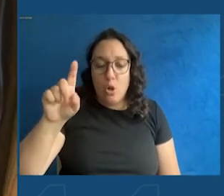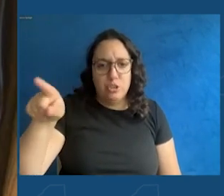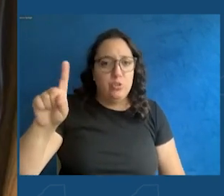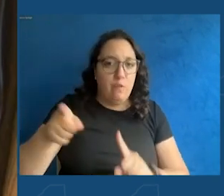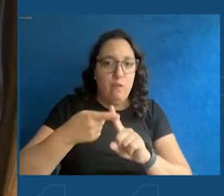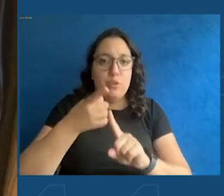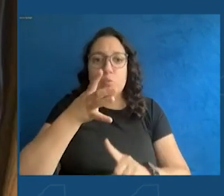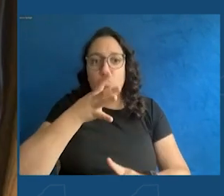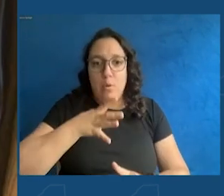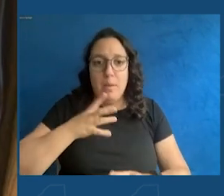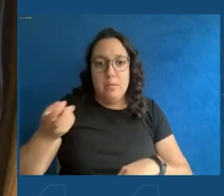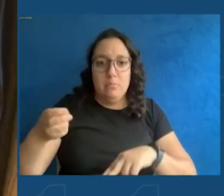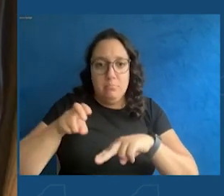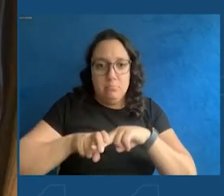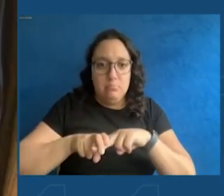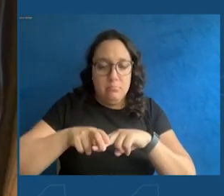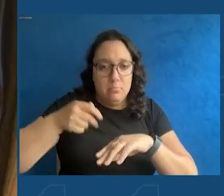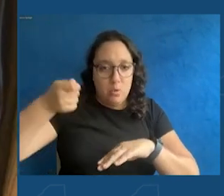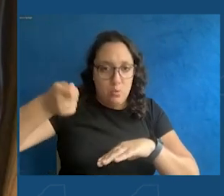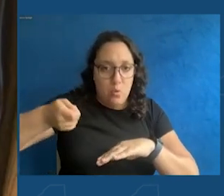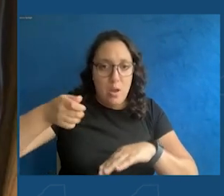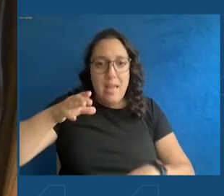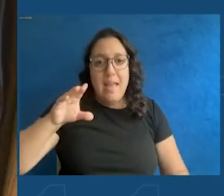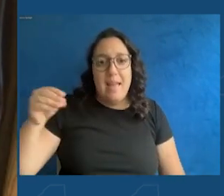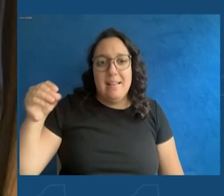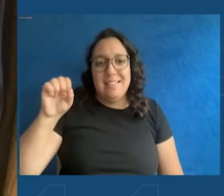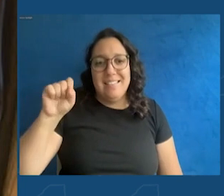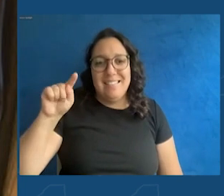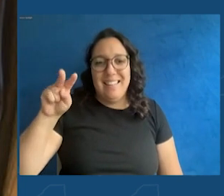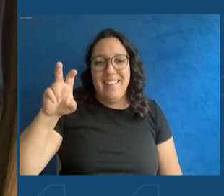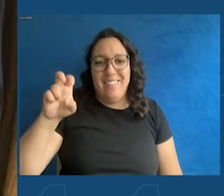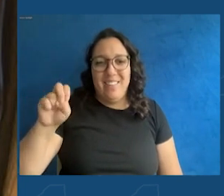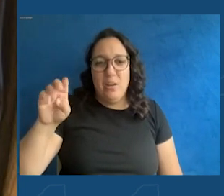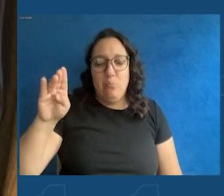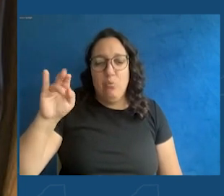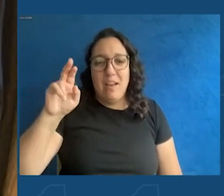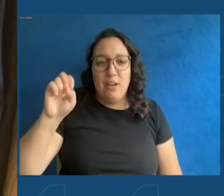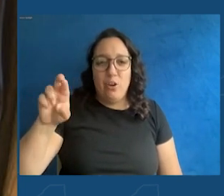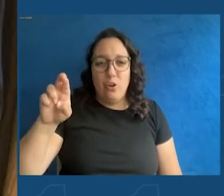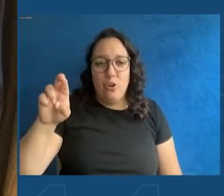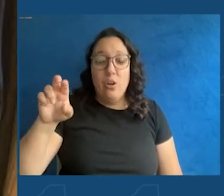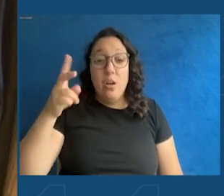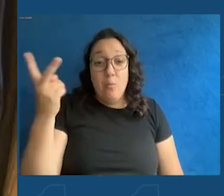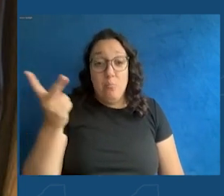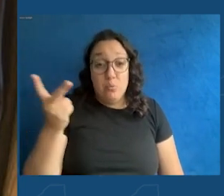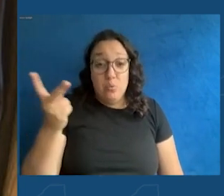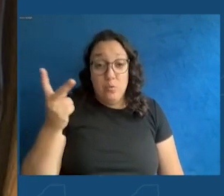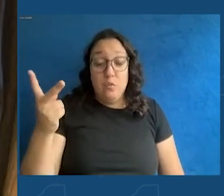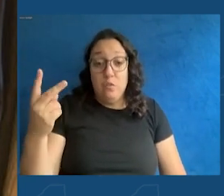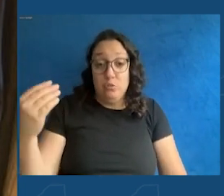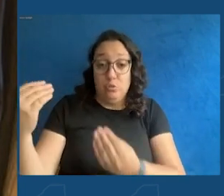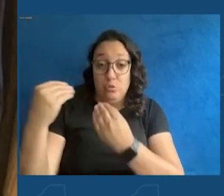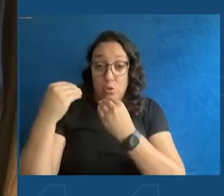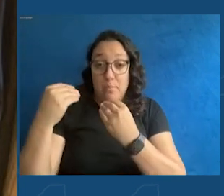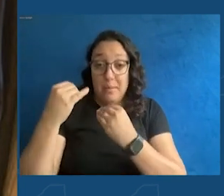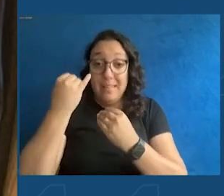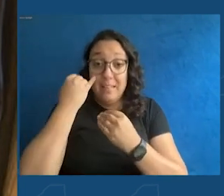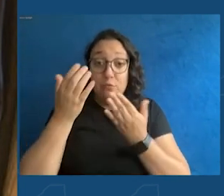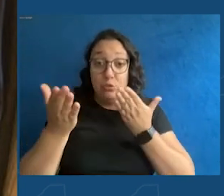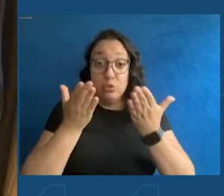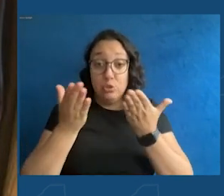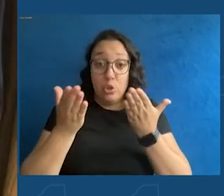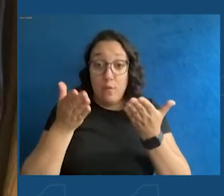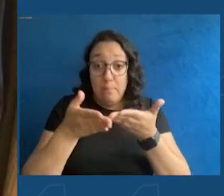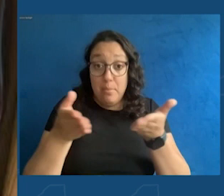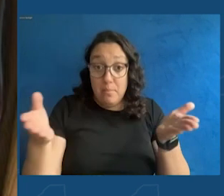and Justice Stephen Breyer. Each of them taught me that the opportunity to serve the public in this way is an